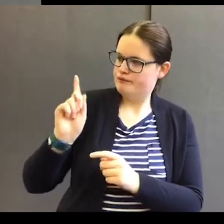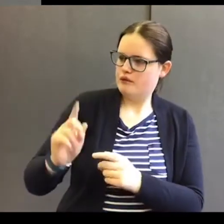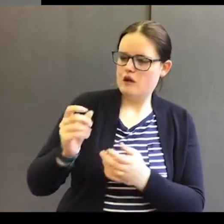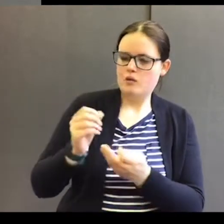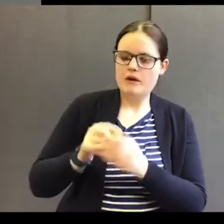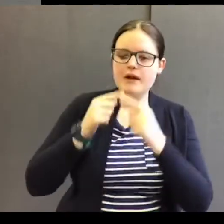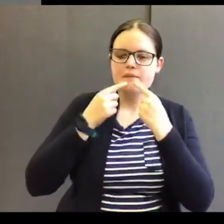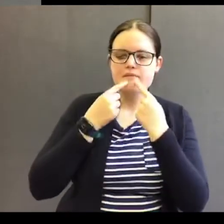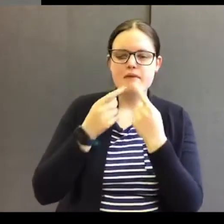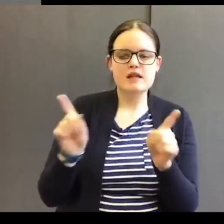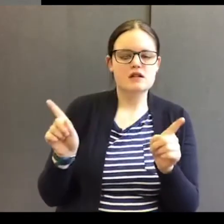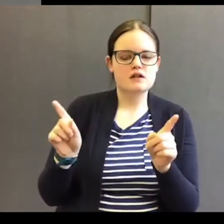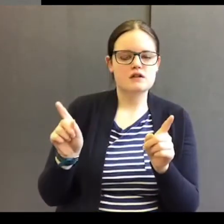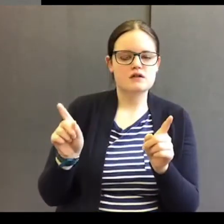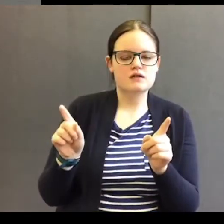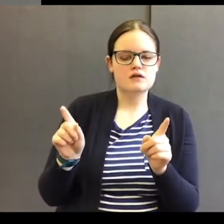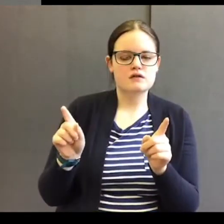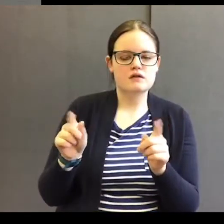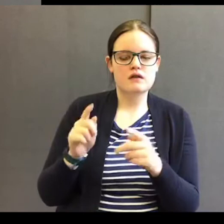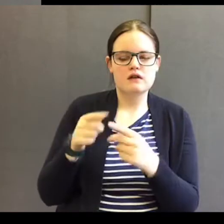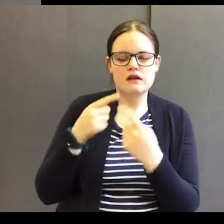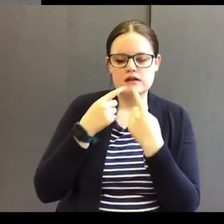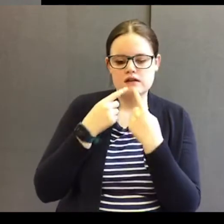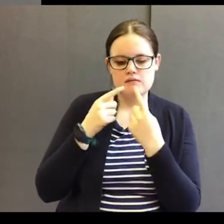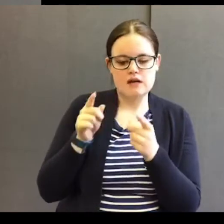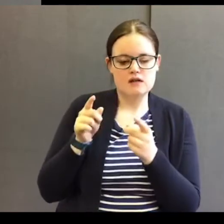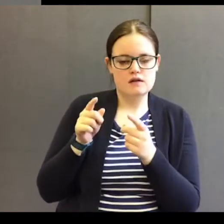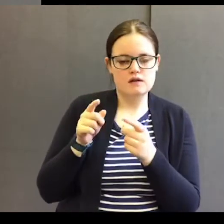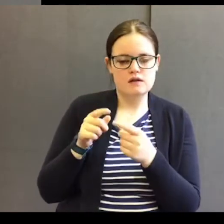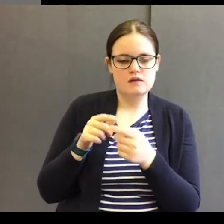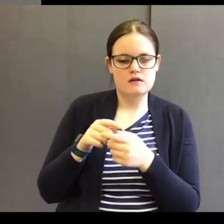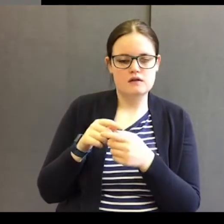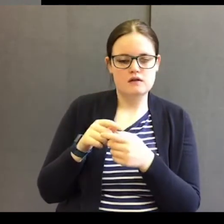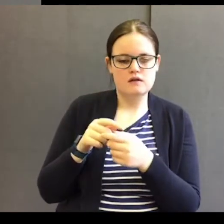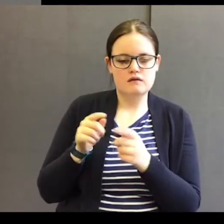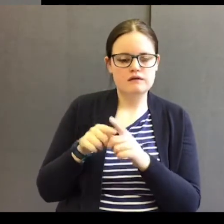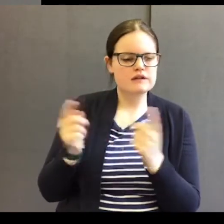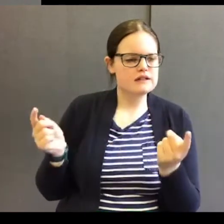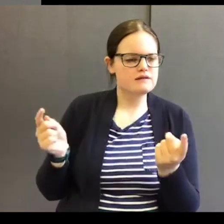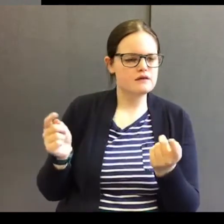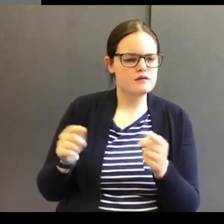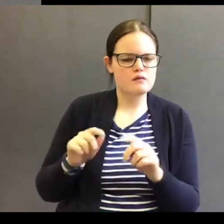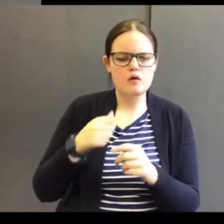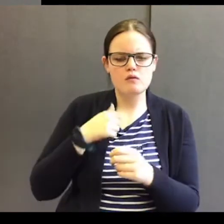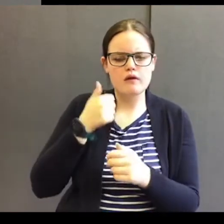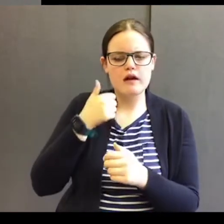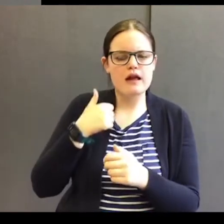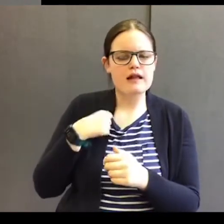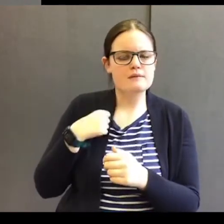came with a message, and this message was completely